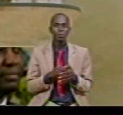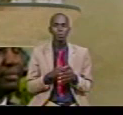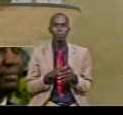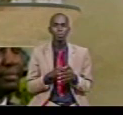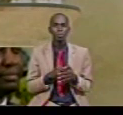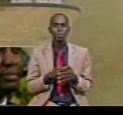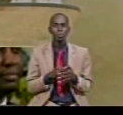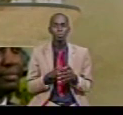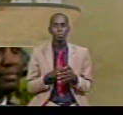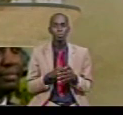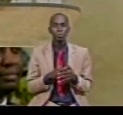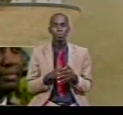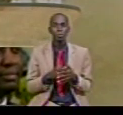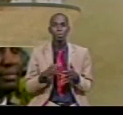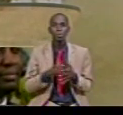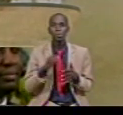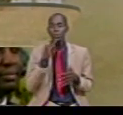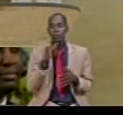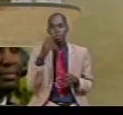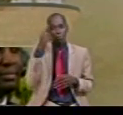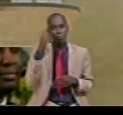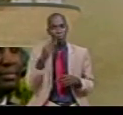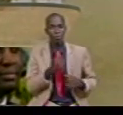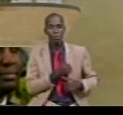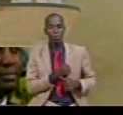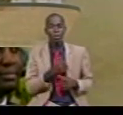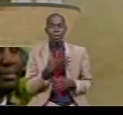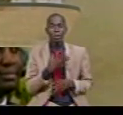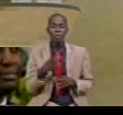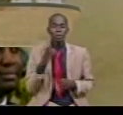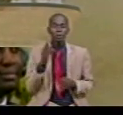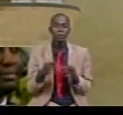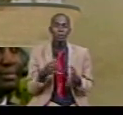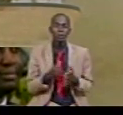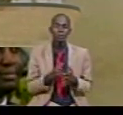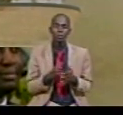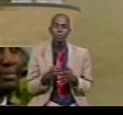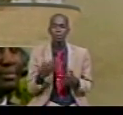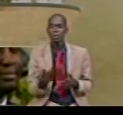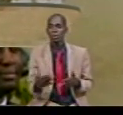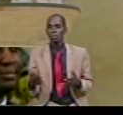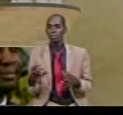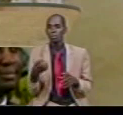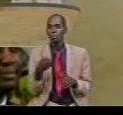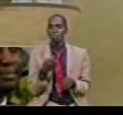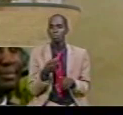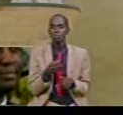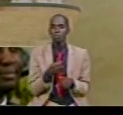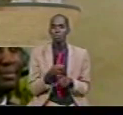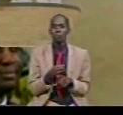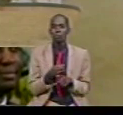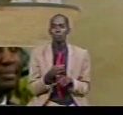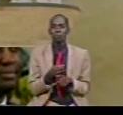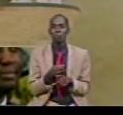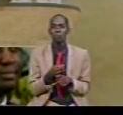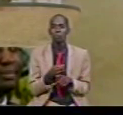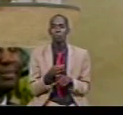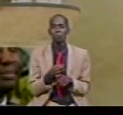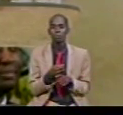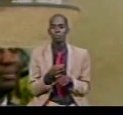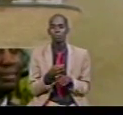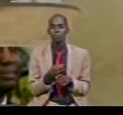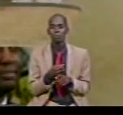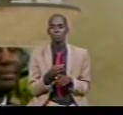And if the surgeon gets unclean by accident or intentionally, he is not to continue until he